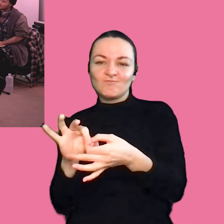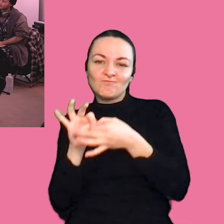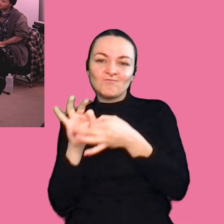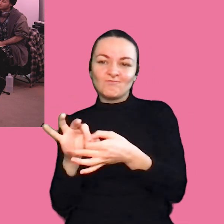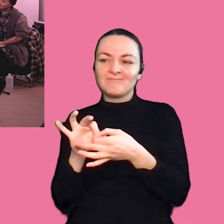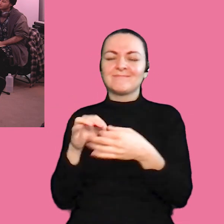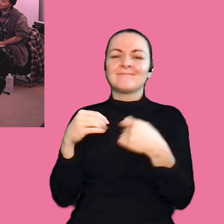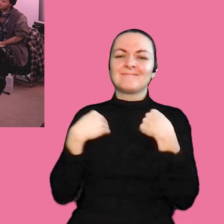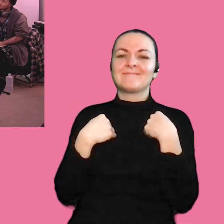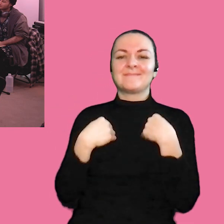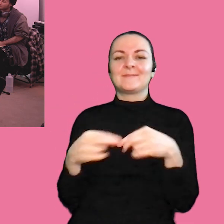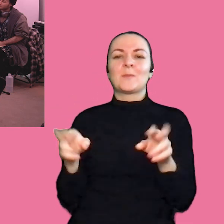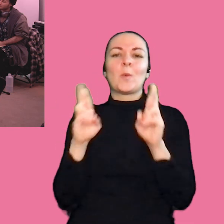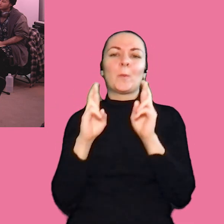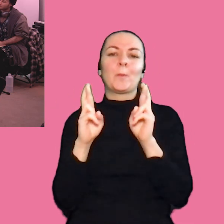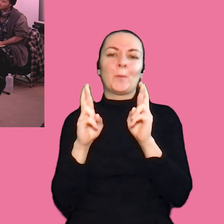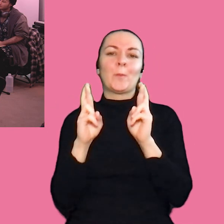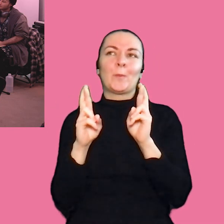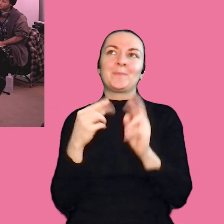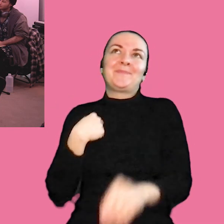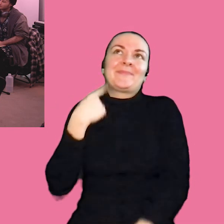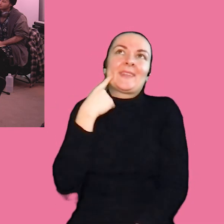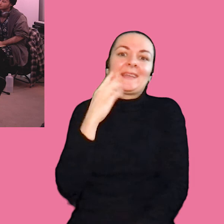and I hope that